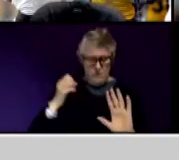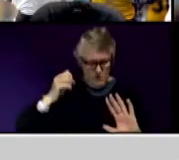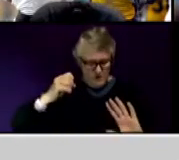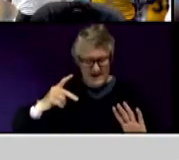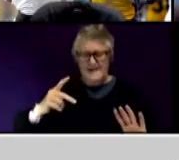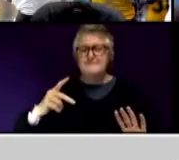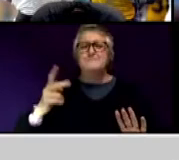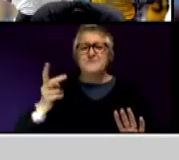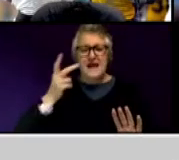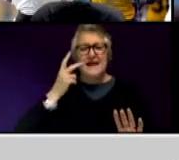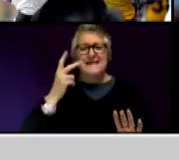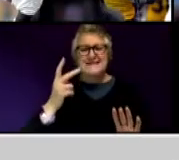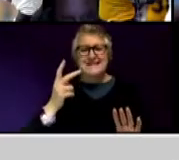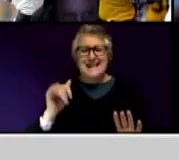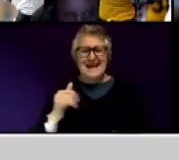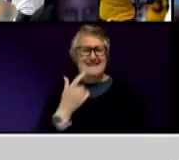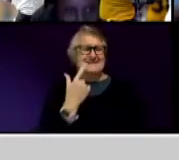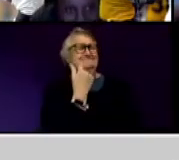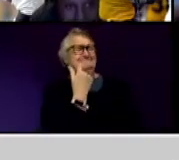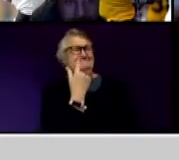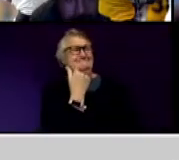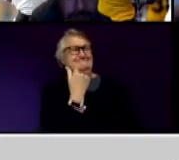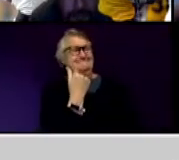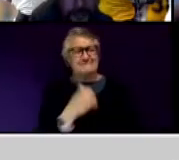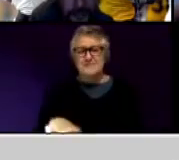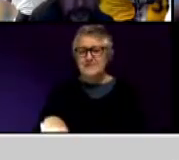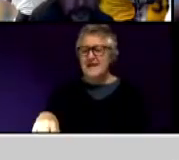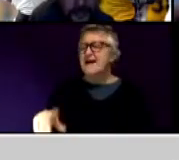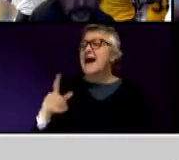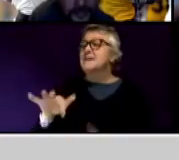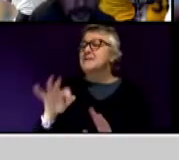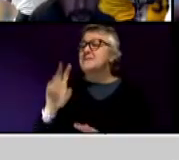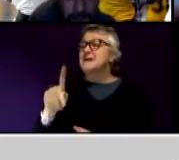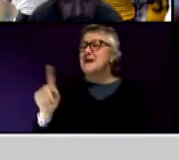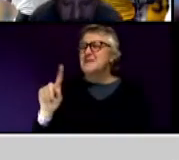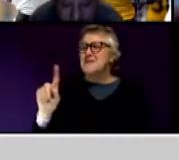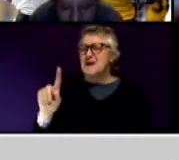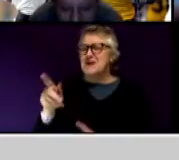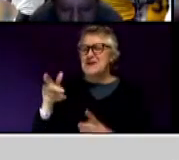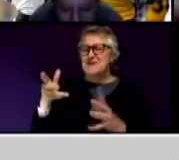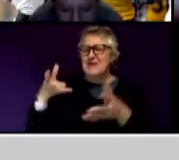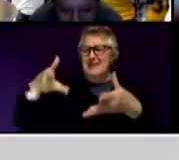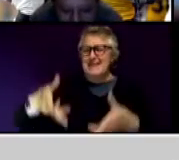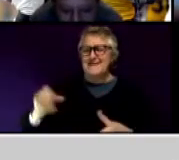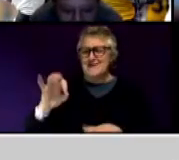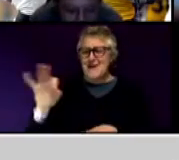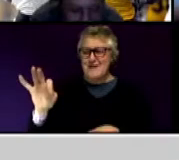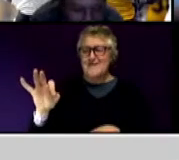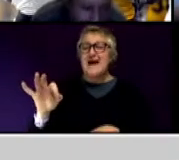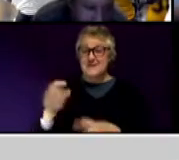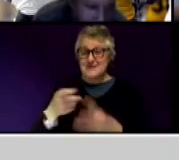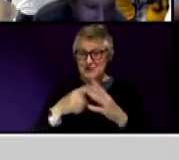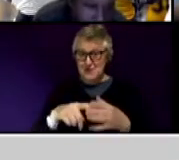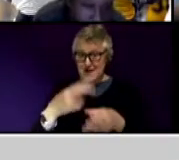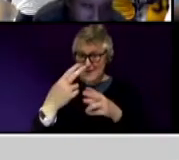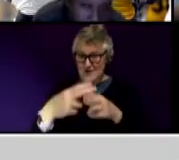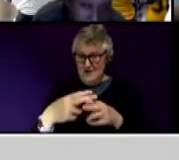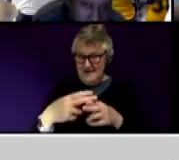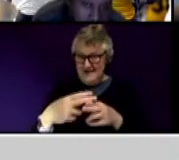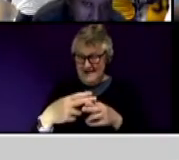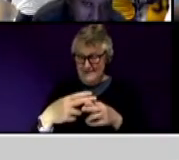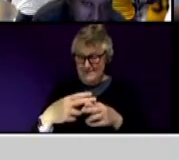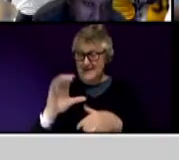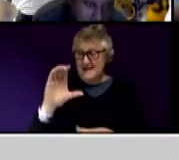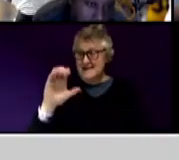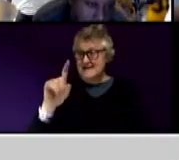to Theo. Thanks. I'm just going to pick up right where you left off and start by calling the name Celeste.